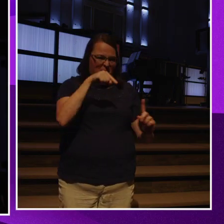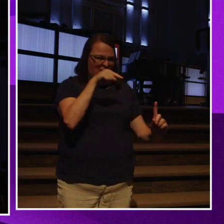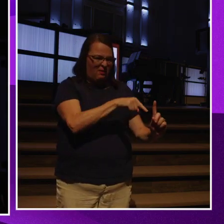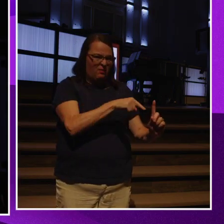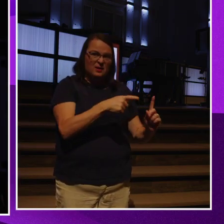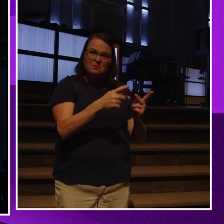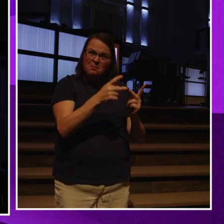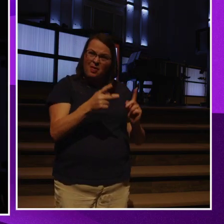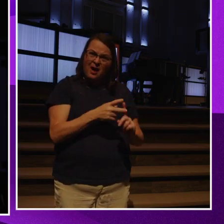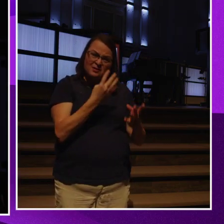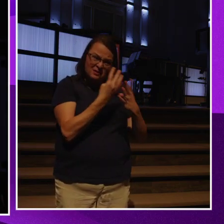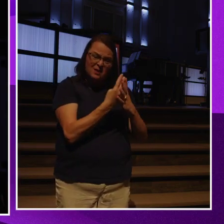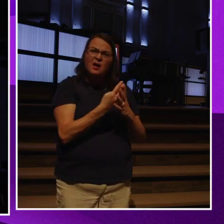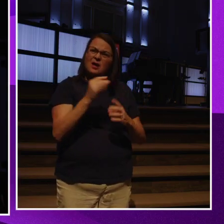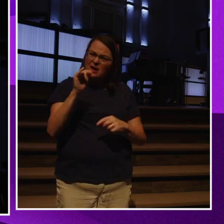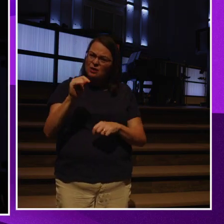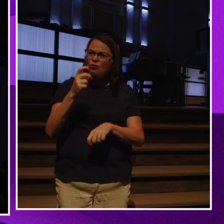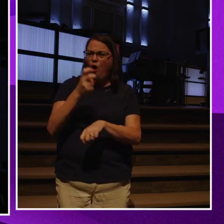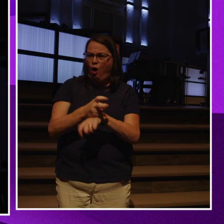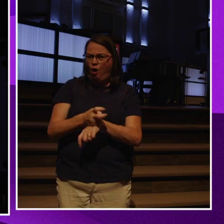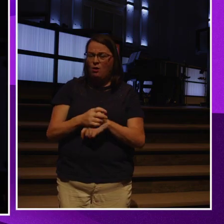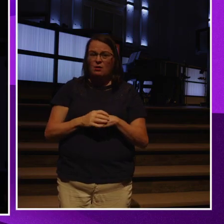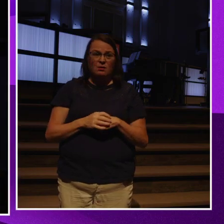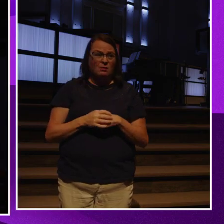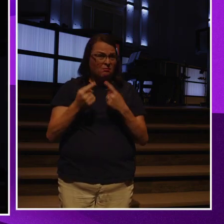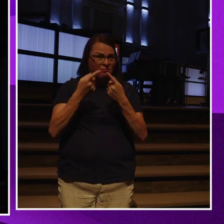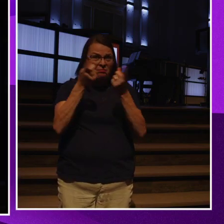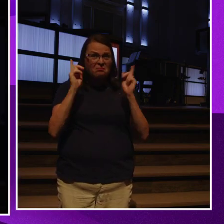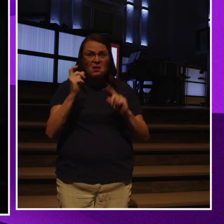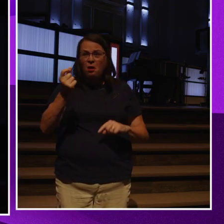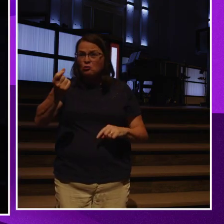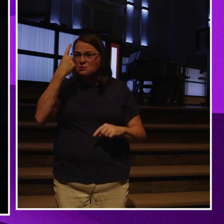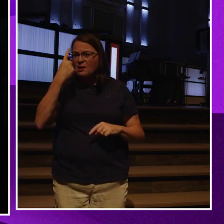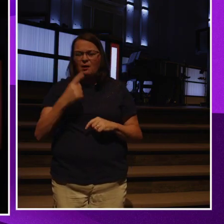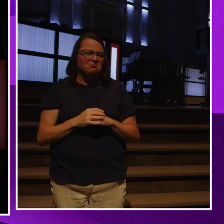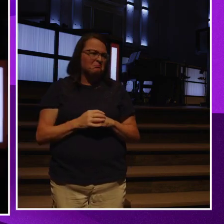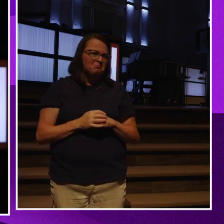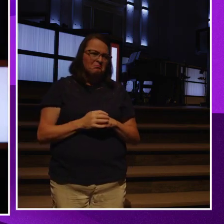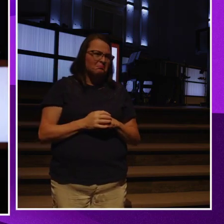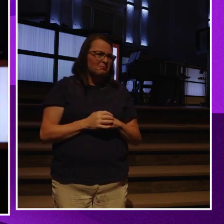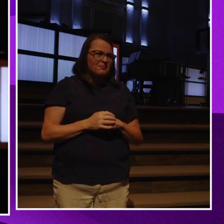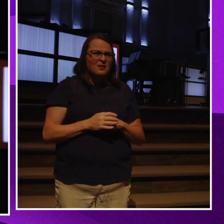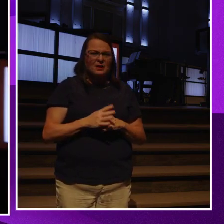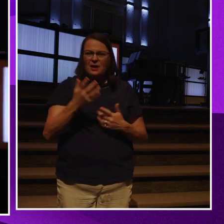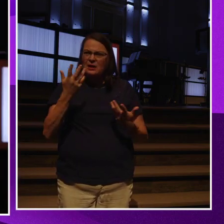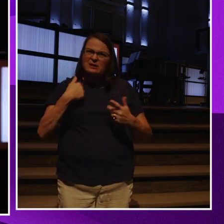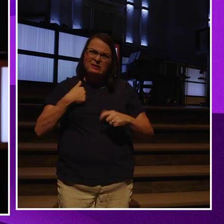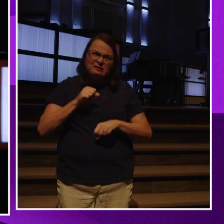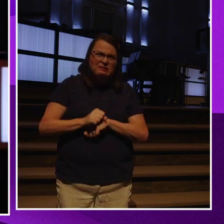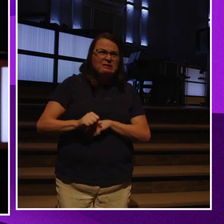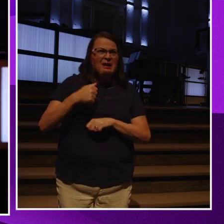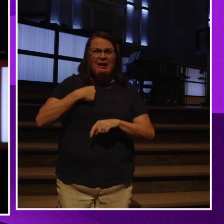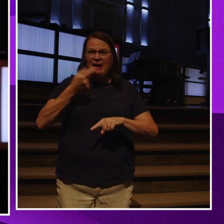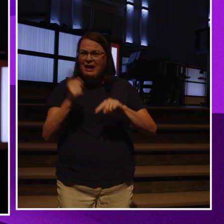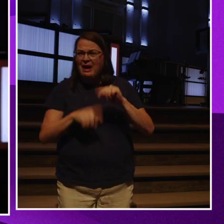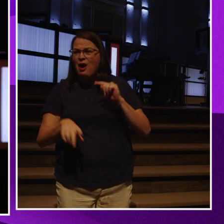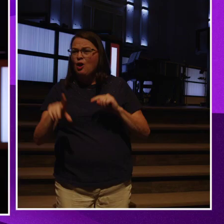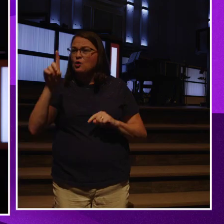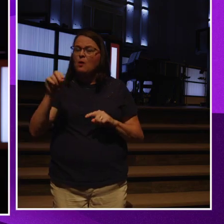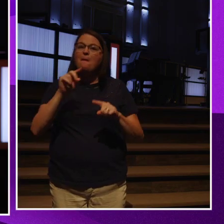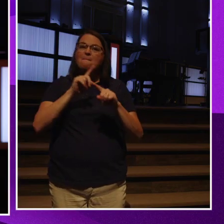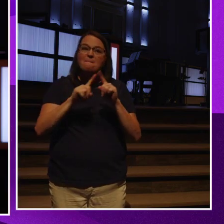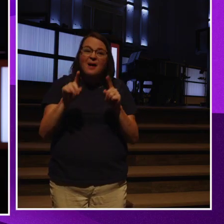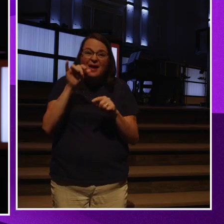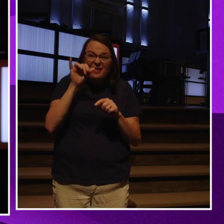hard. And no one's going to understand it. And you're going to think you can't do it. But in that day of